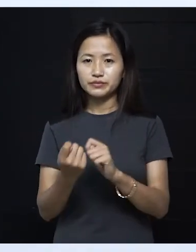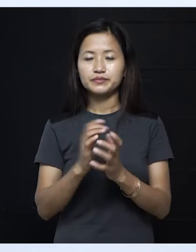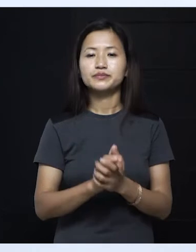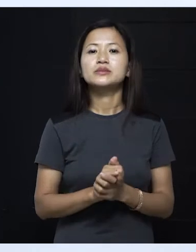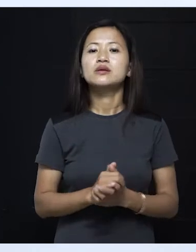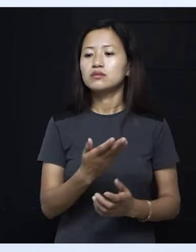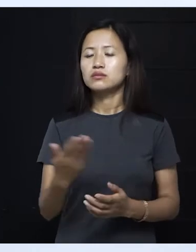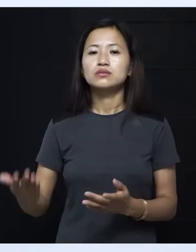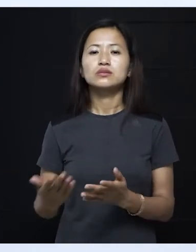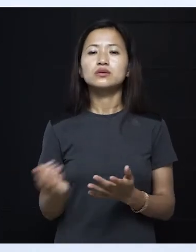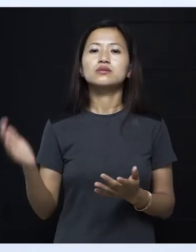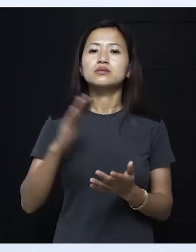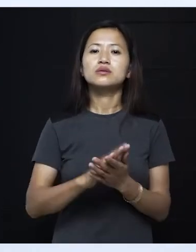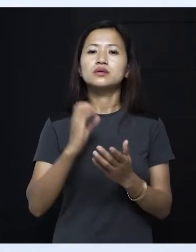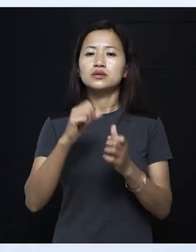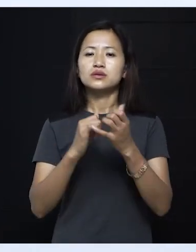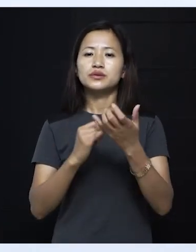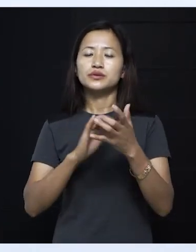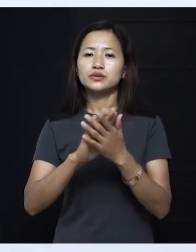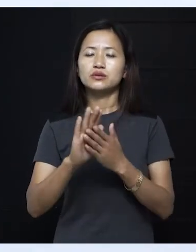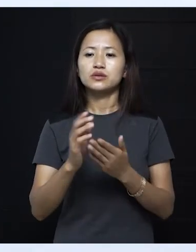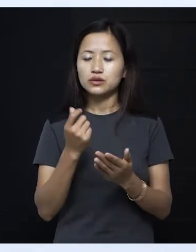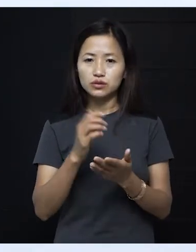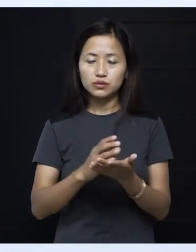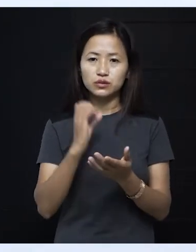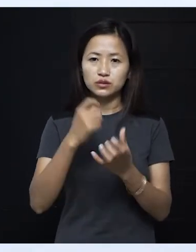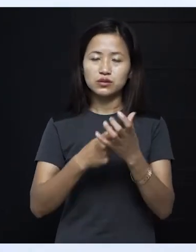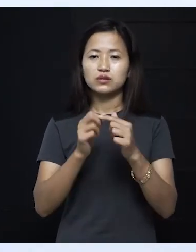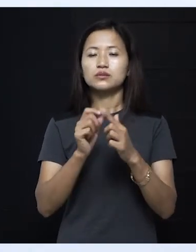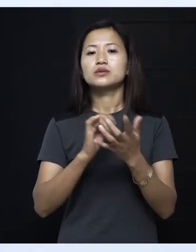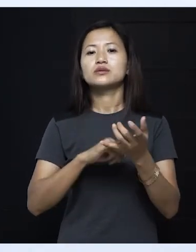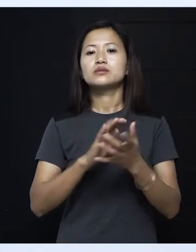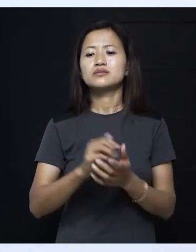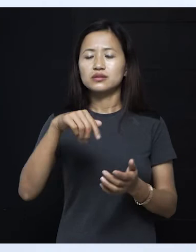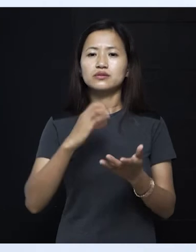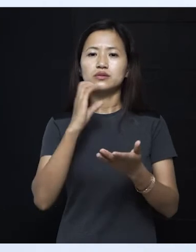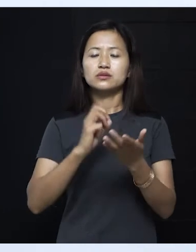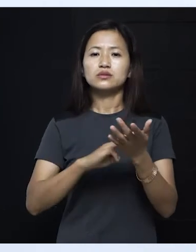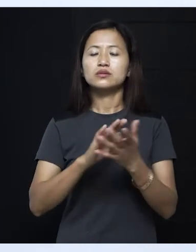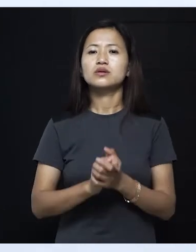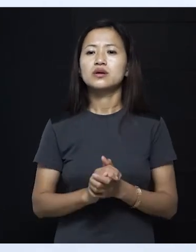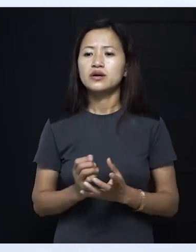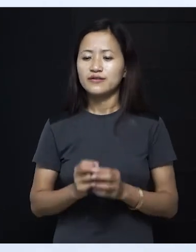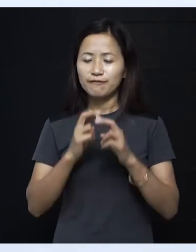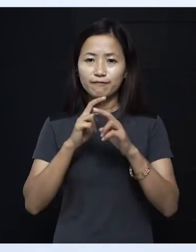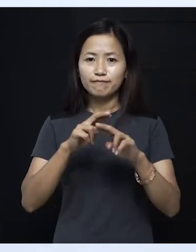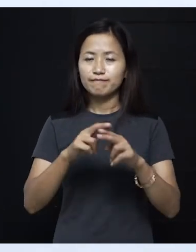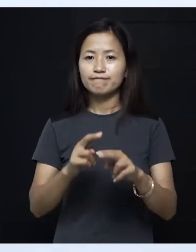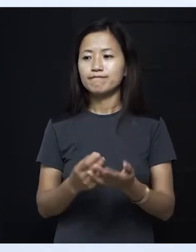So those are called as cash crops, okay? And in this type of commercial farming, the field will be very